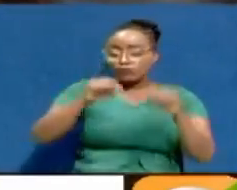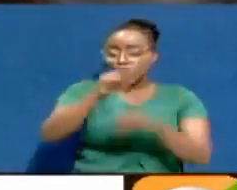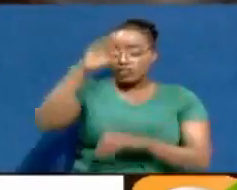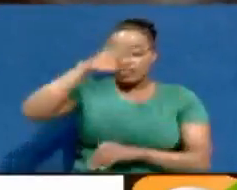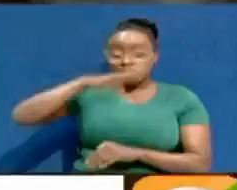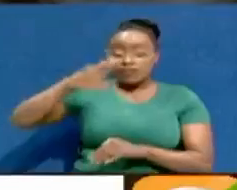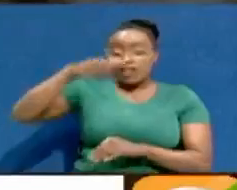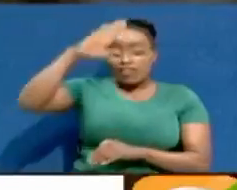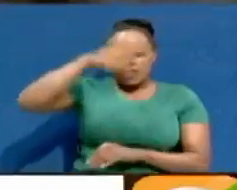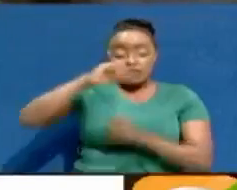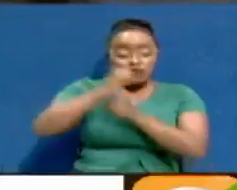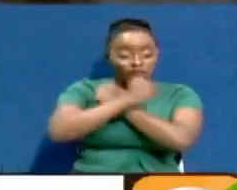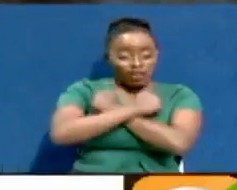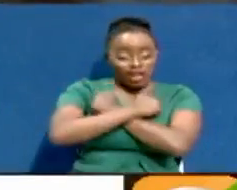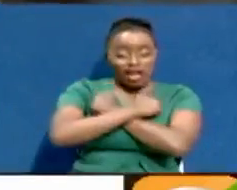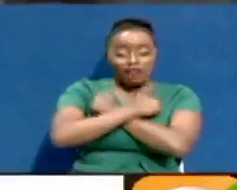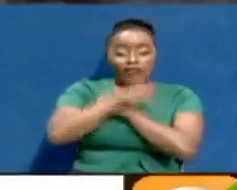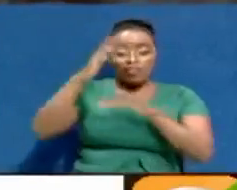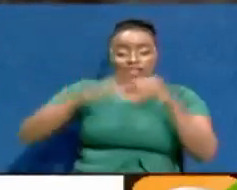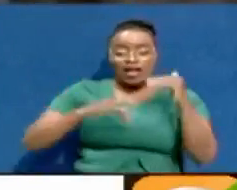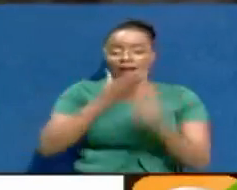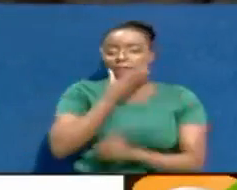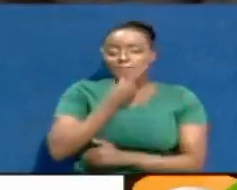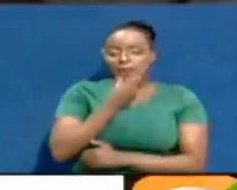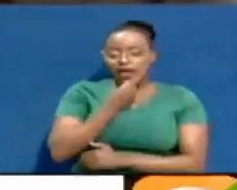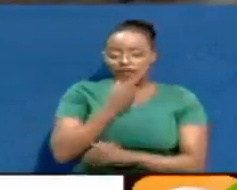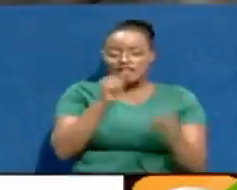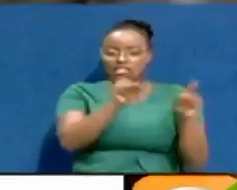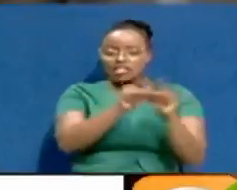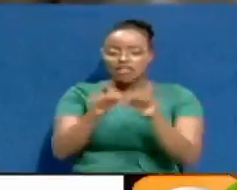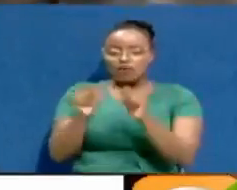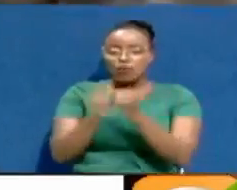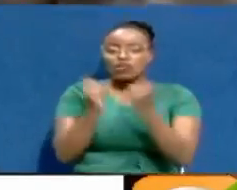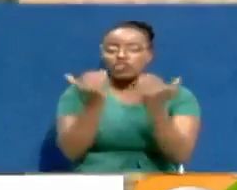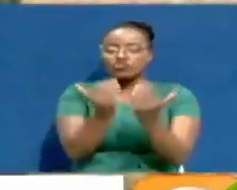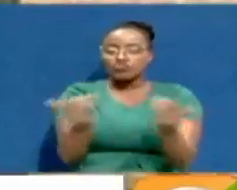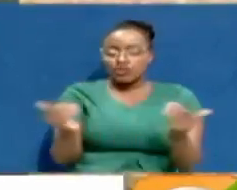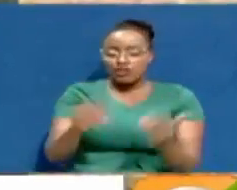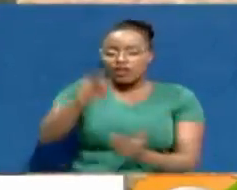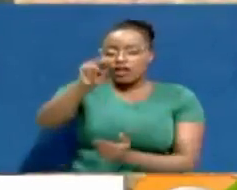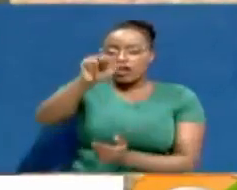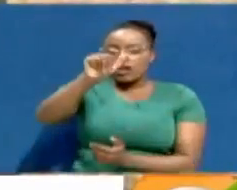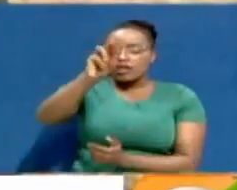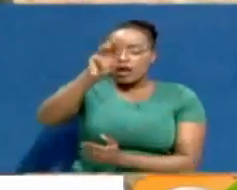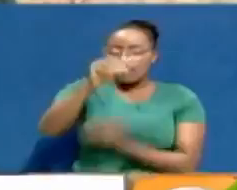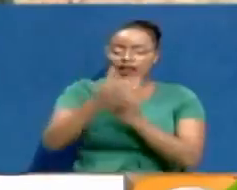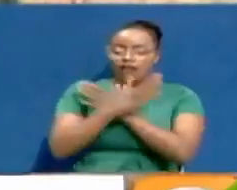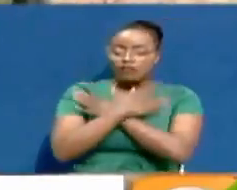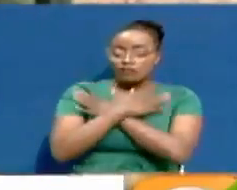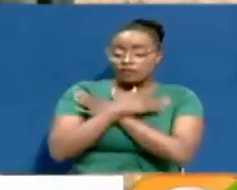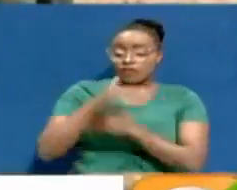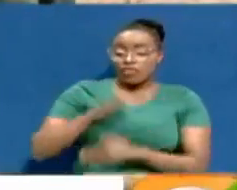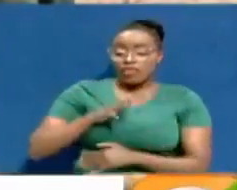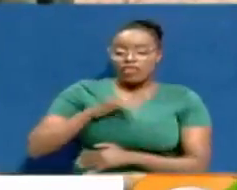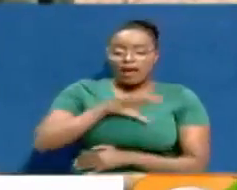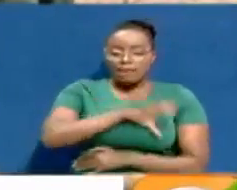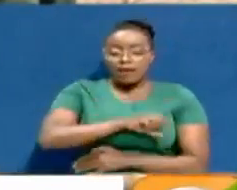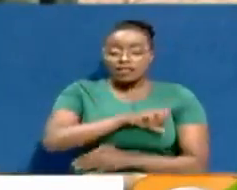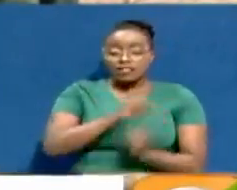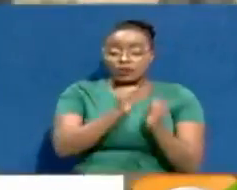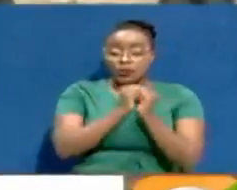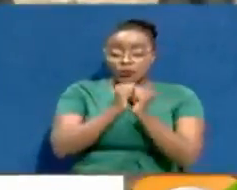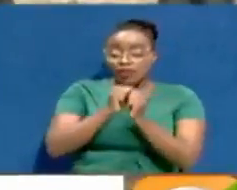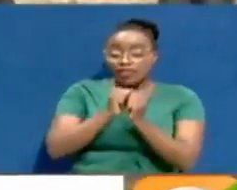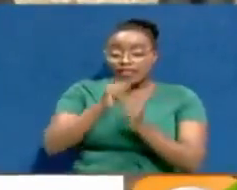na pia ndovu wanawapenda kuliko wanaume. Just like with children, Naomi and her female colleagues are more patient with the